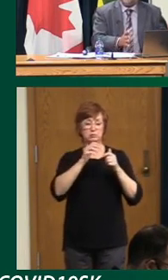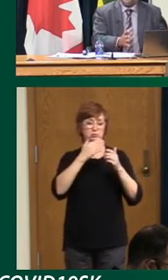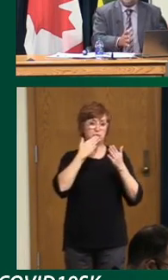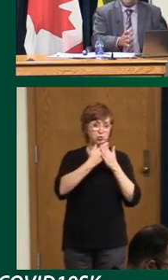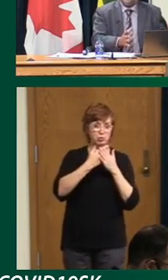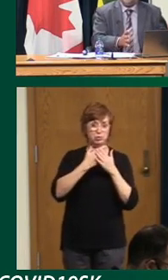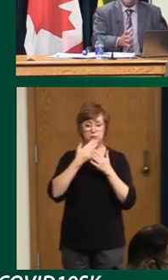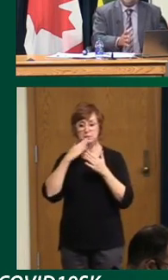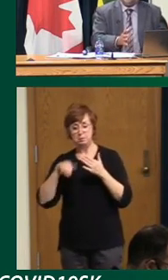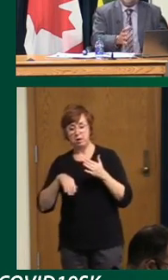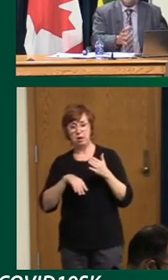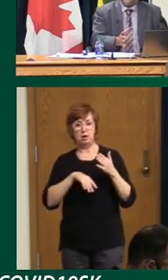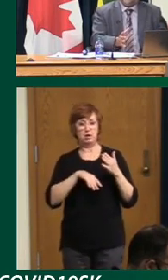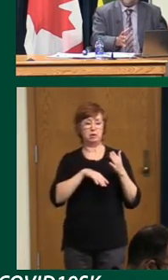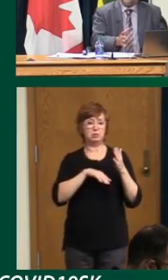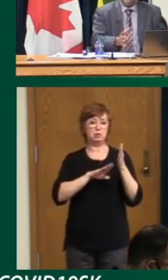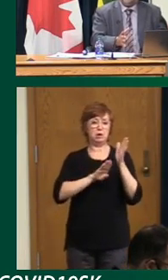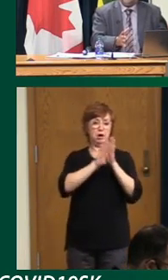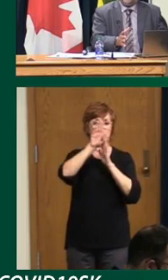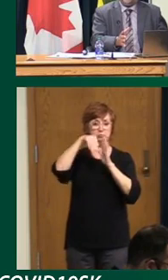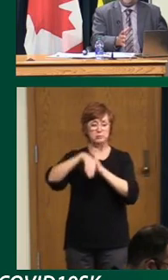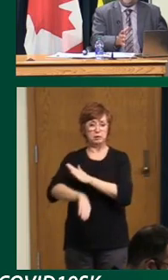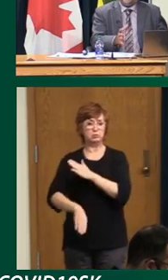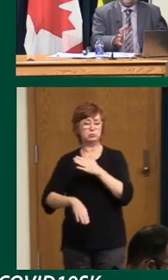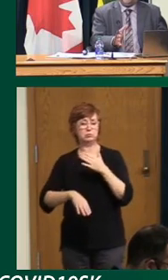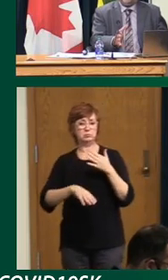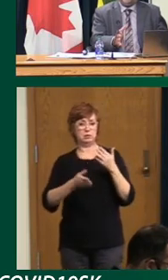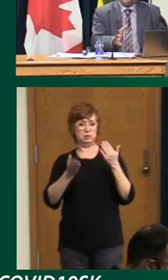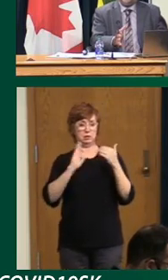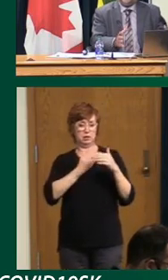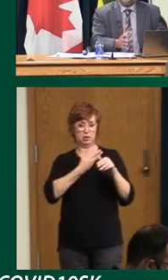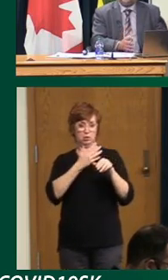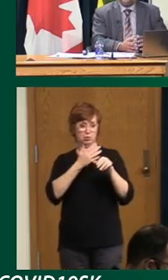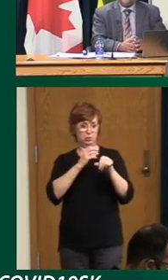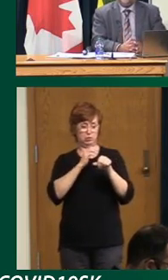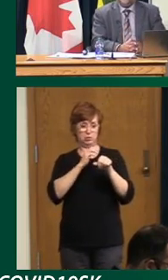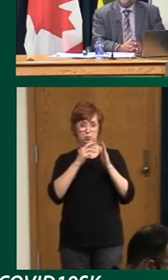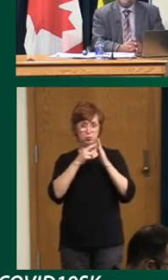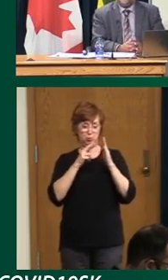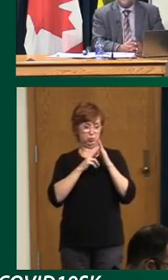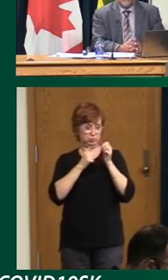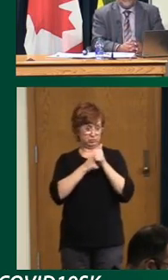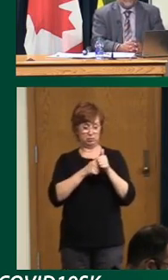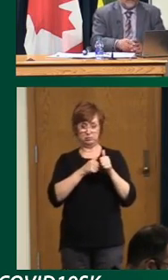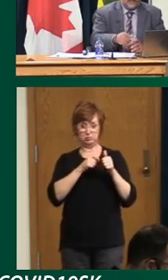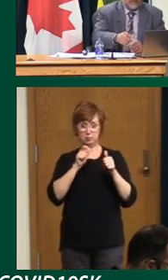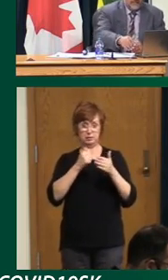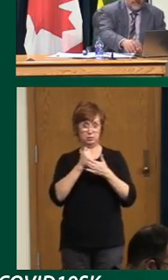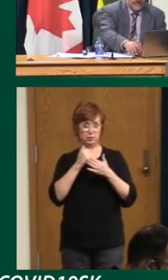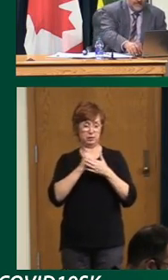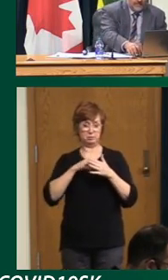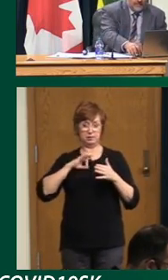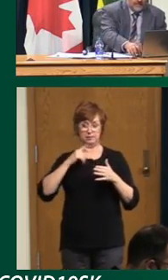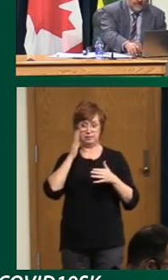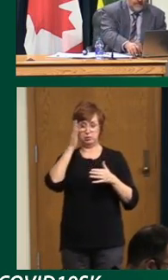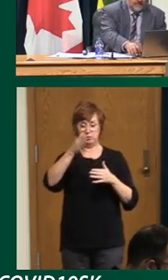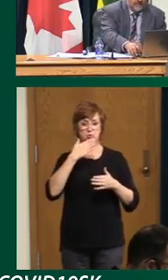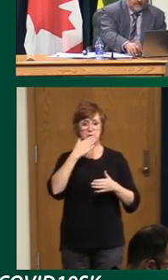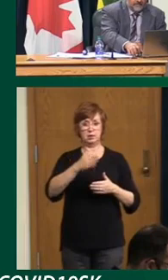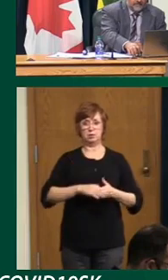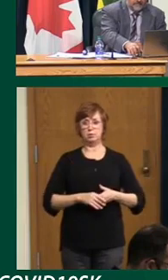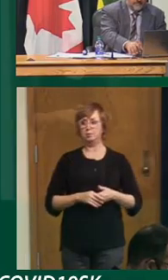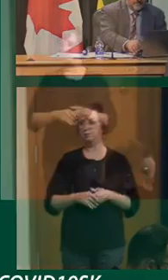what impact are they having, and if they're not having the desired impact, what other steps do we think we need to take? Thank you.